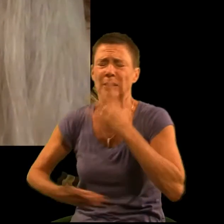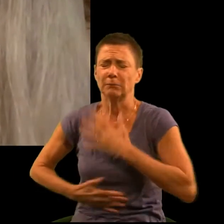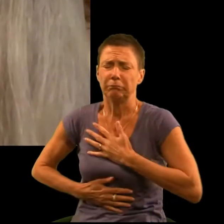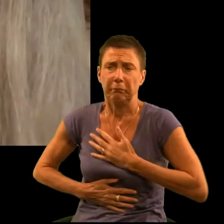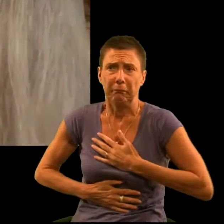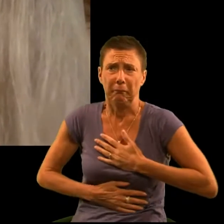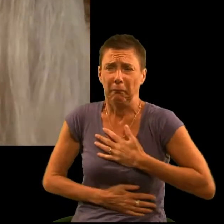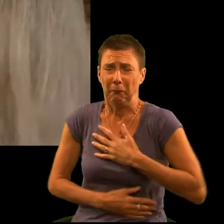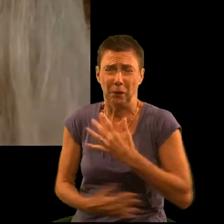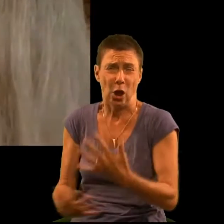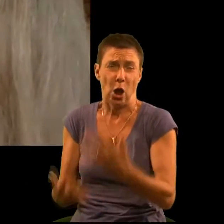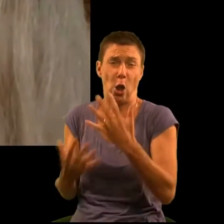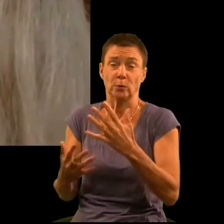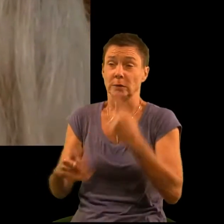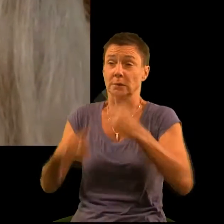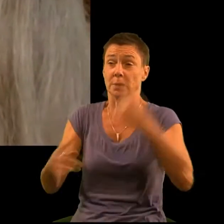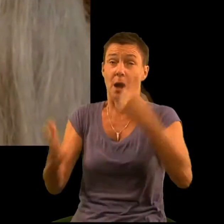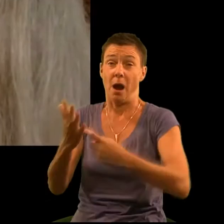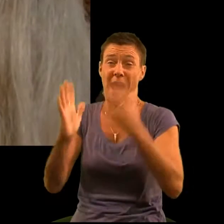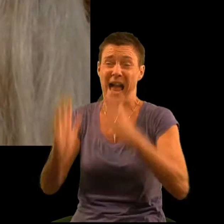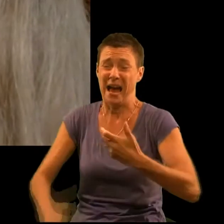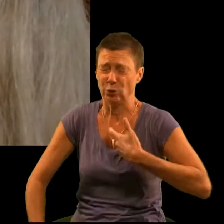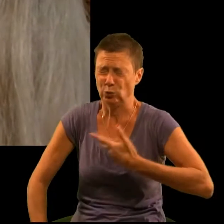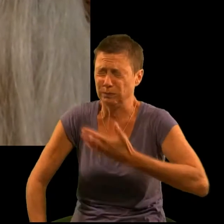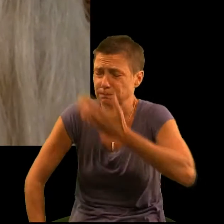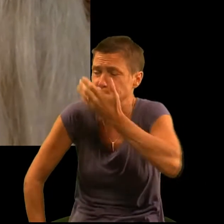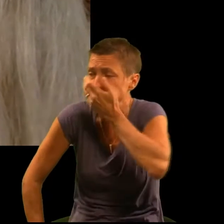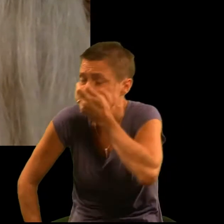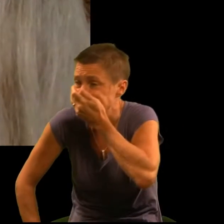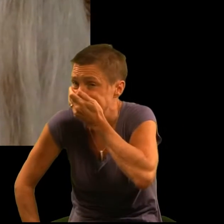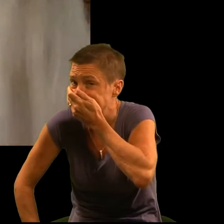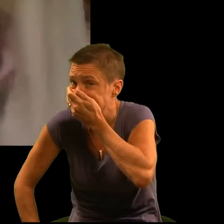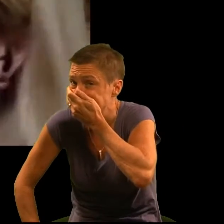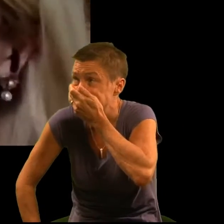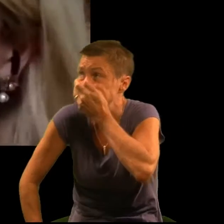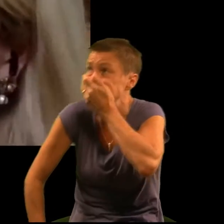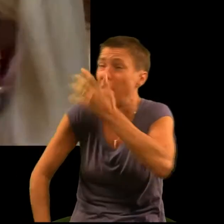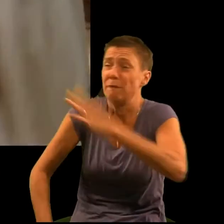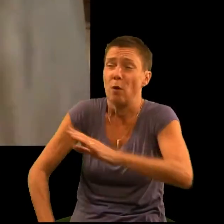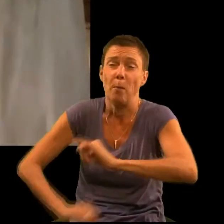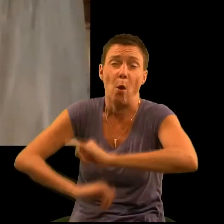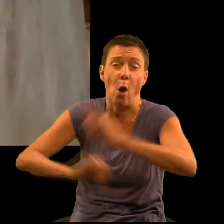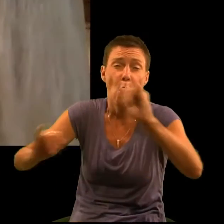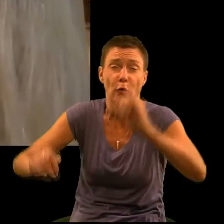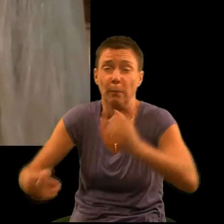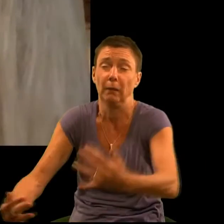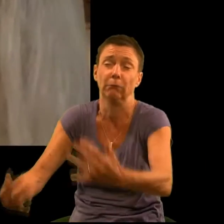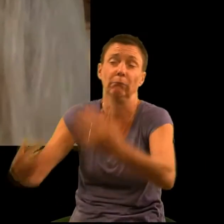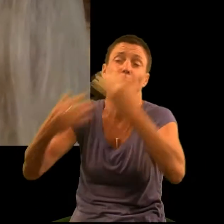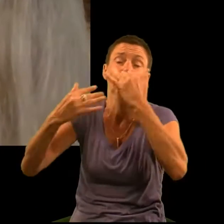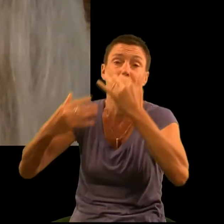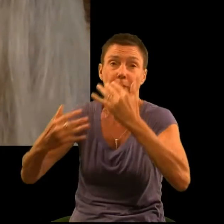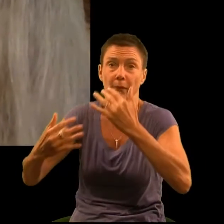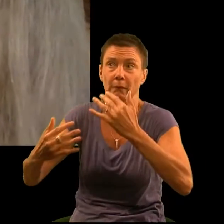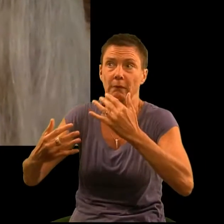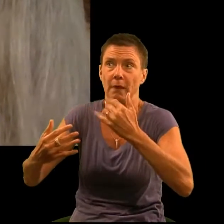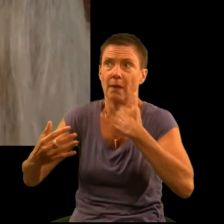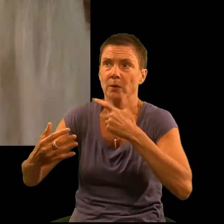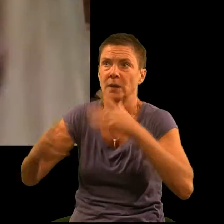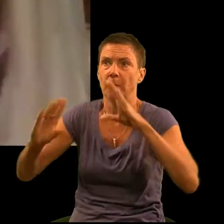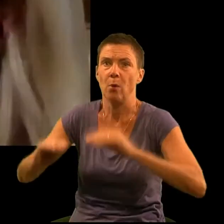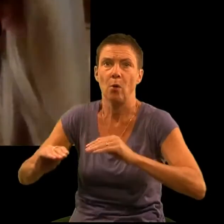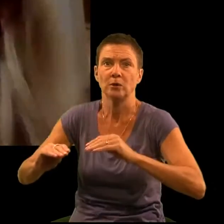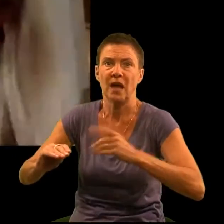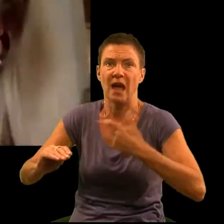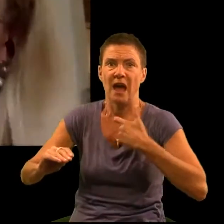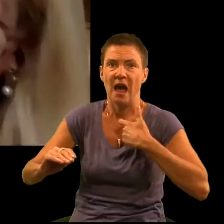sickly near that Tsar had to put his hand over his face to defend his nostrils from the ghastly poison of it. There was a horrible pause, and